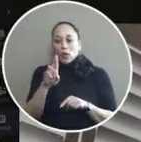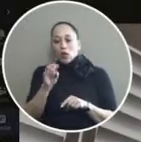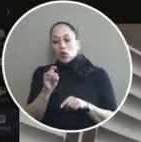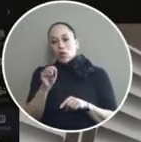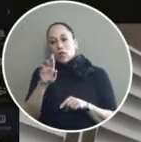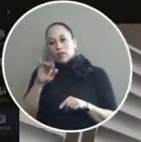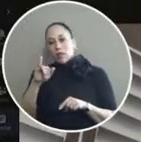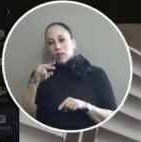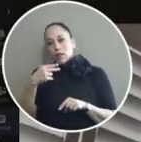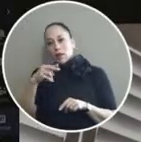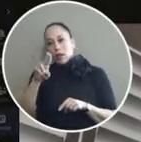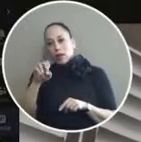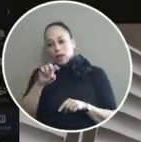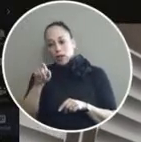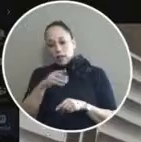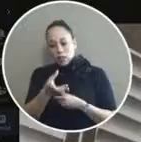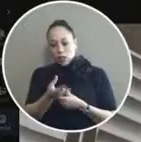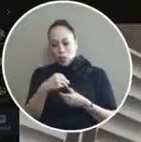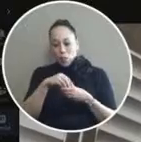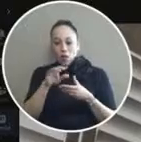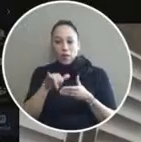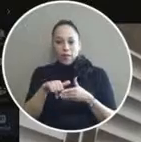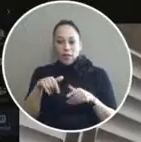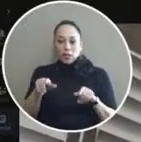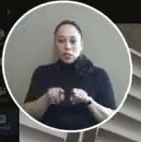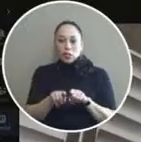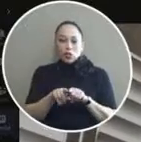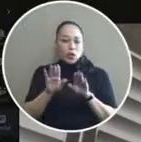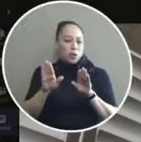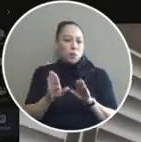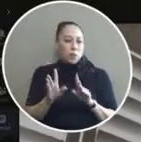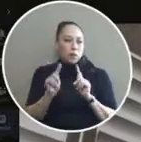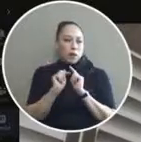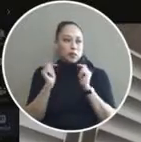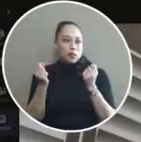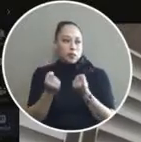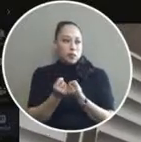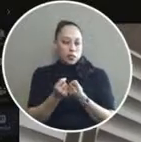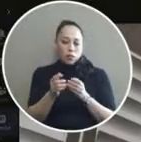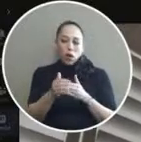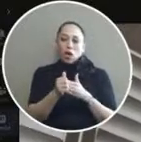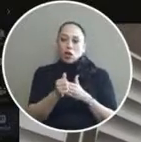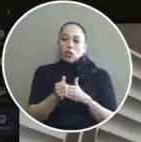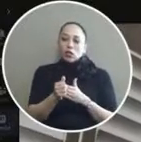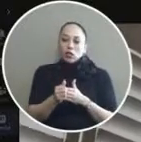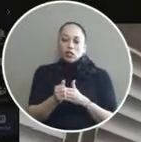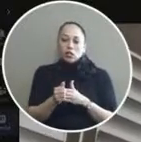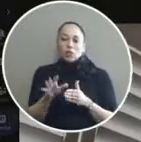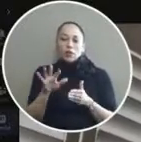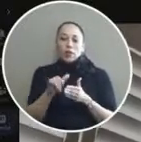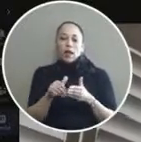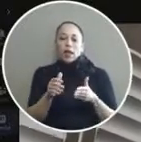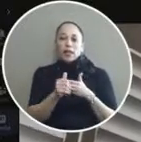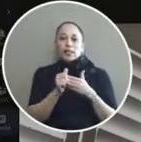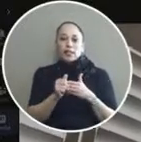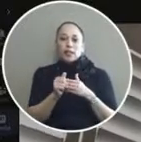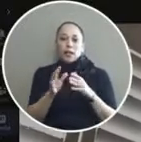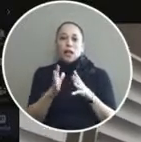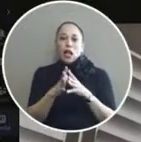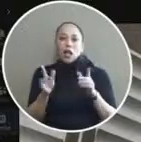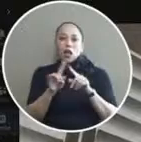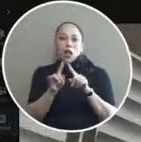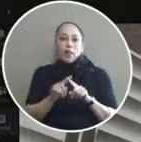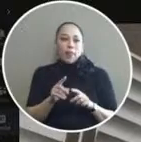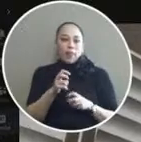who's involved with this also. We've got a great team on the leadership side that's leading a lot of these different